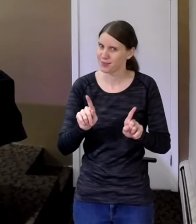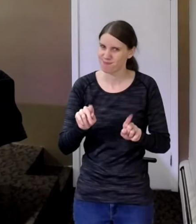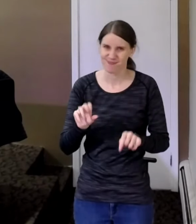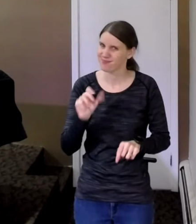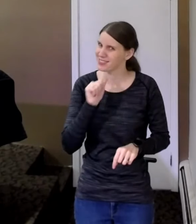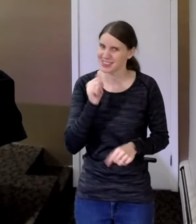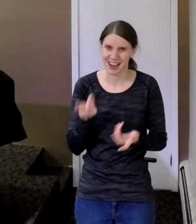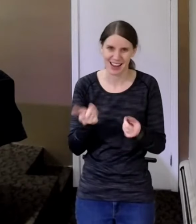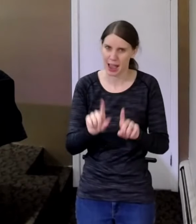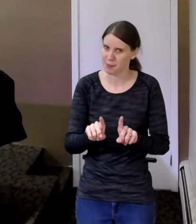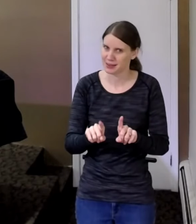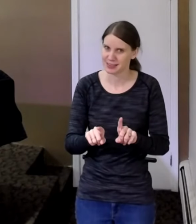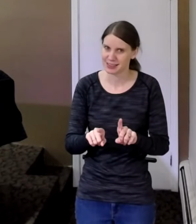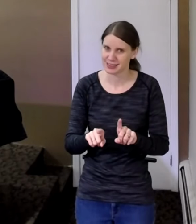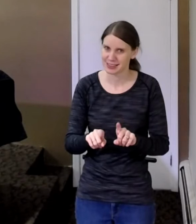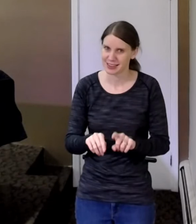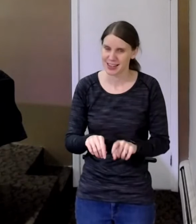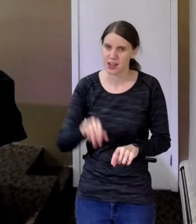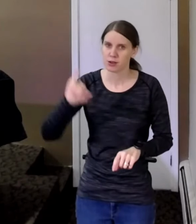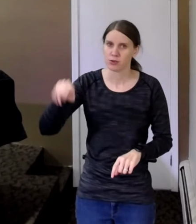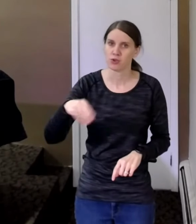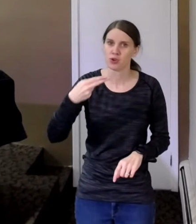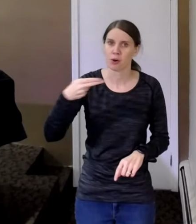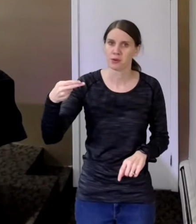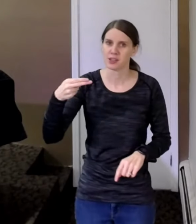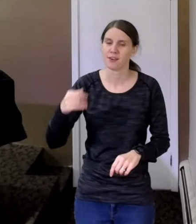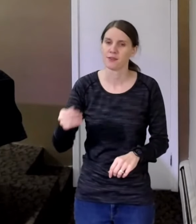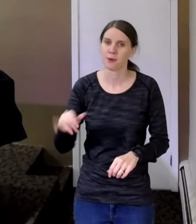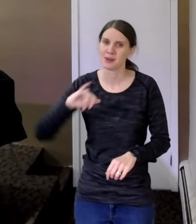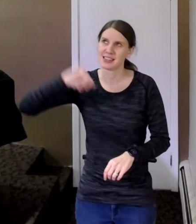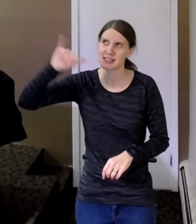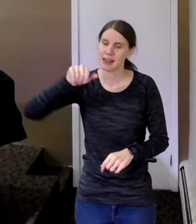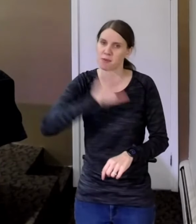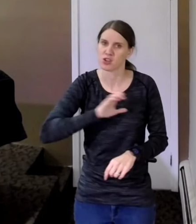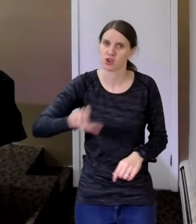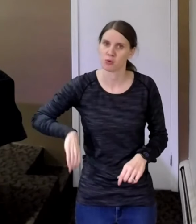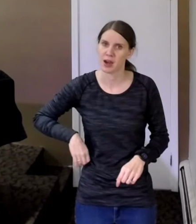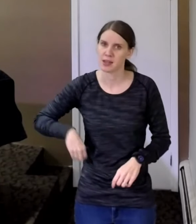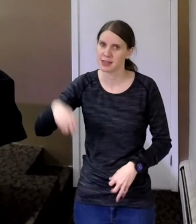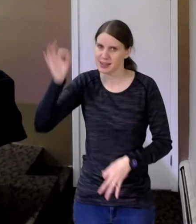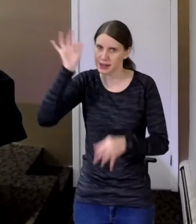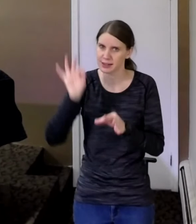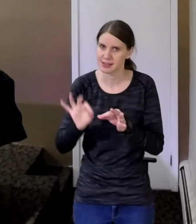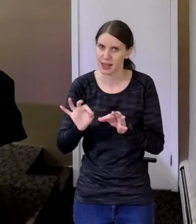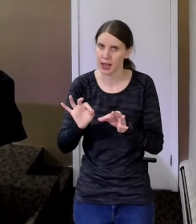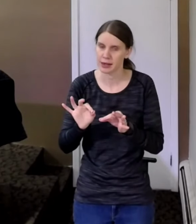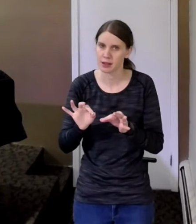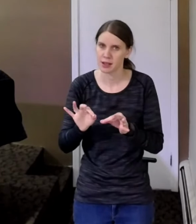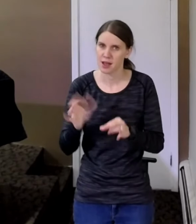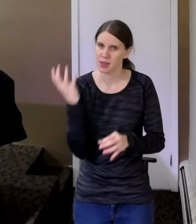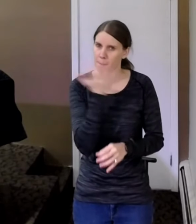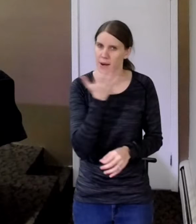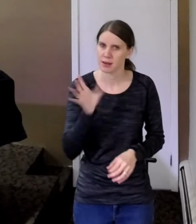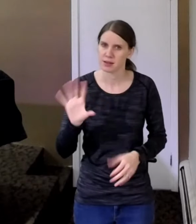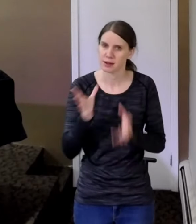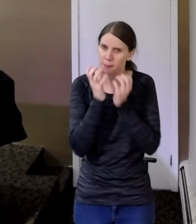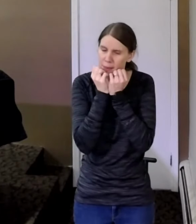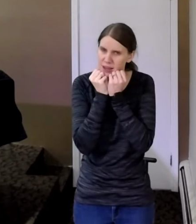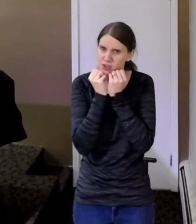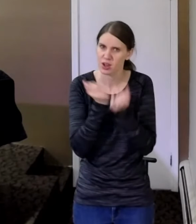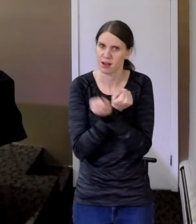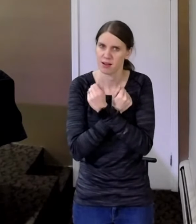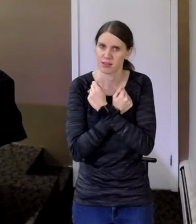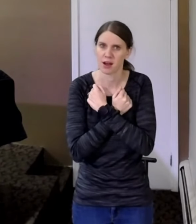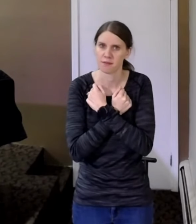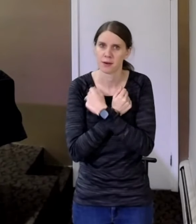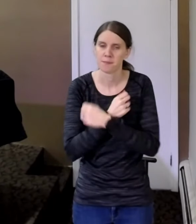of Christ in the Scripture that just shows the amazing compassion, love,